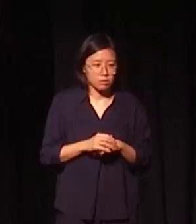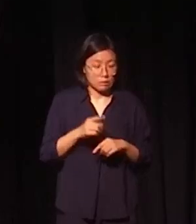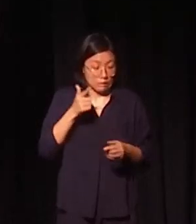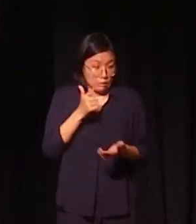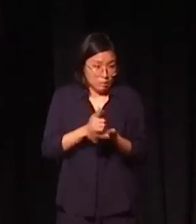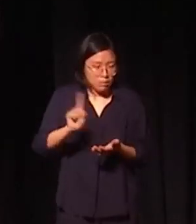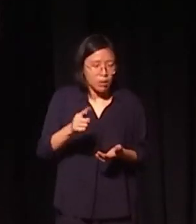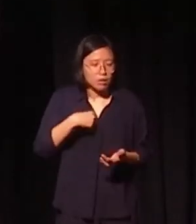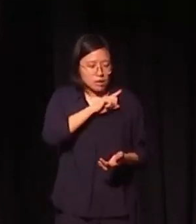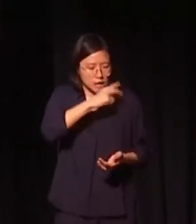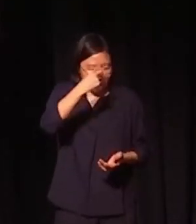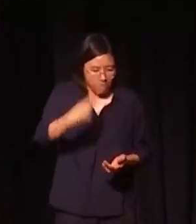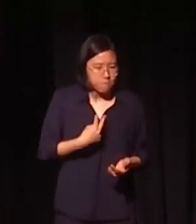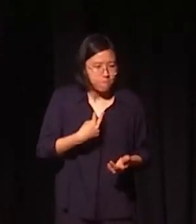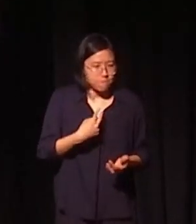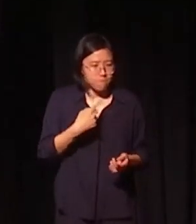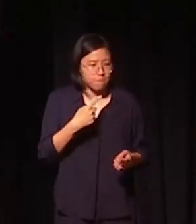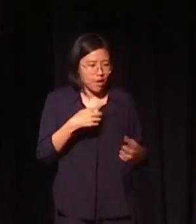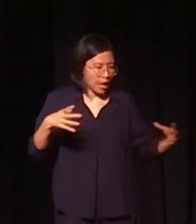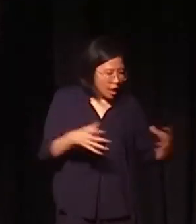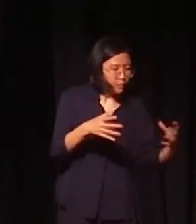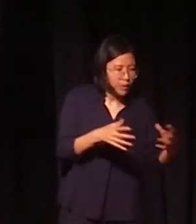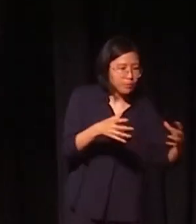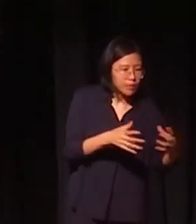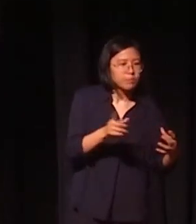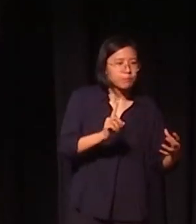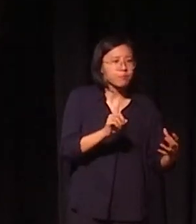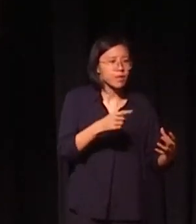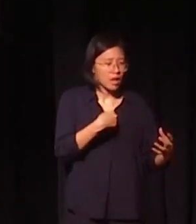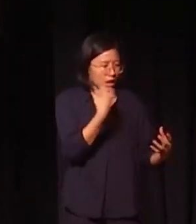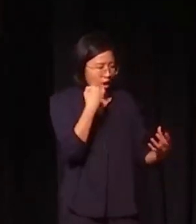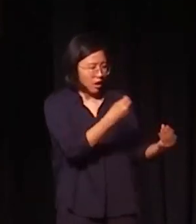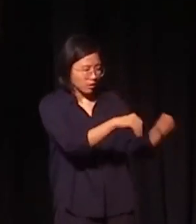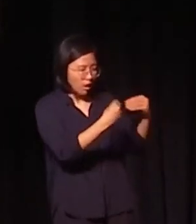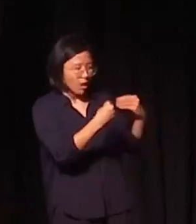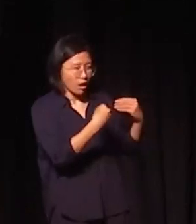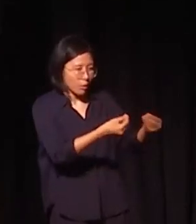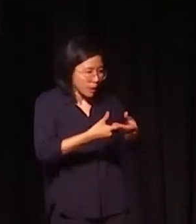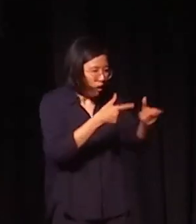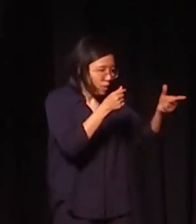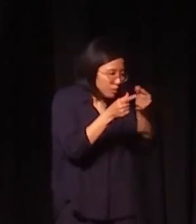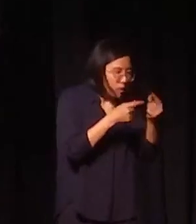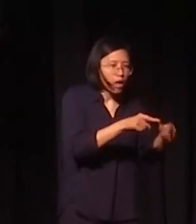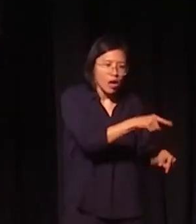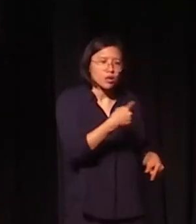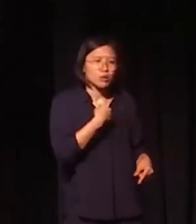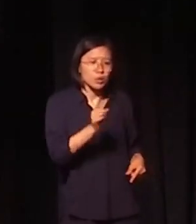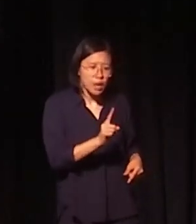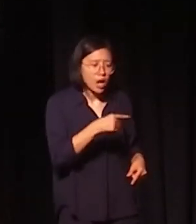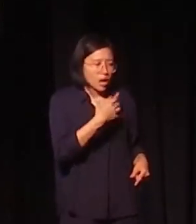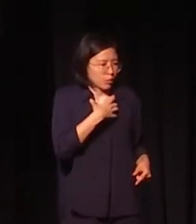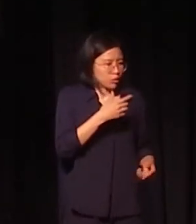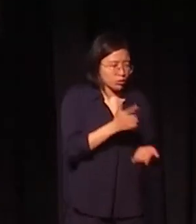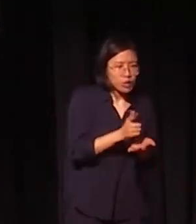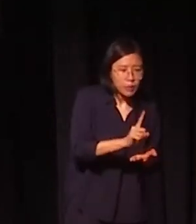to the community and work with the community to prioritise what the deaf community tell me are their needs, their priorities, and what they want